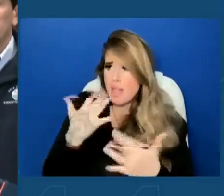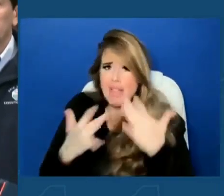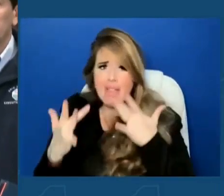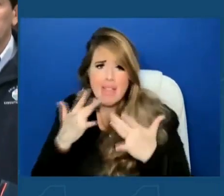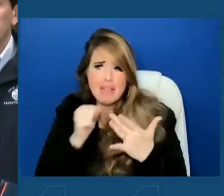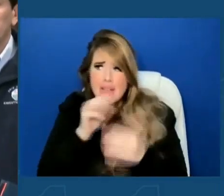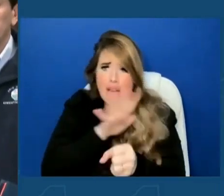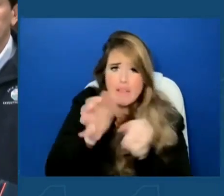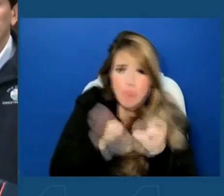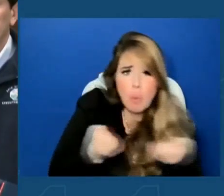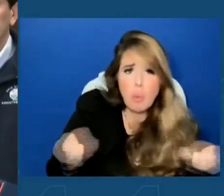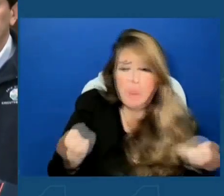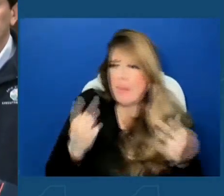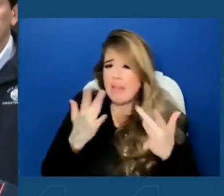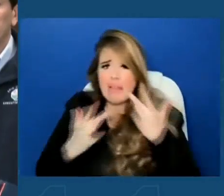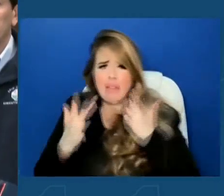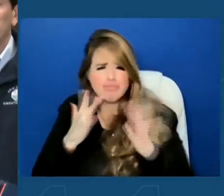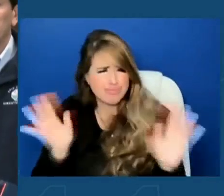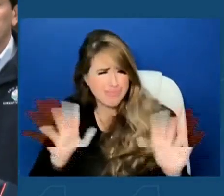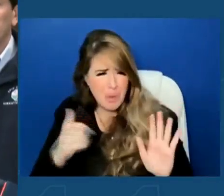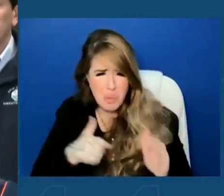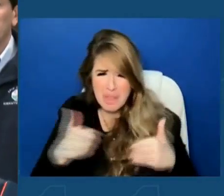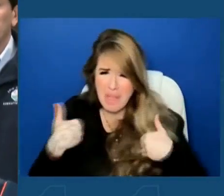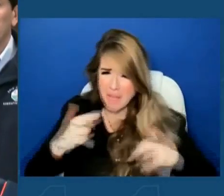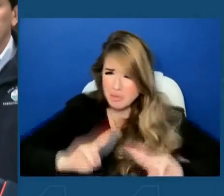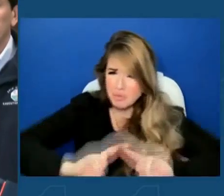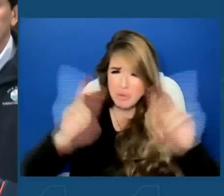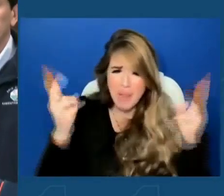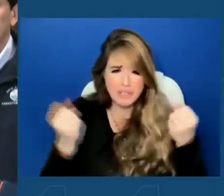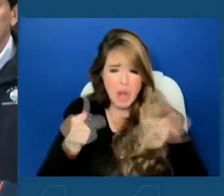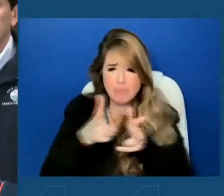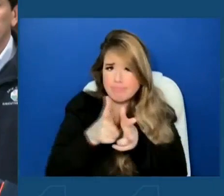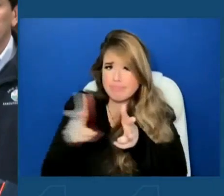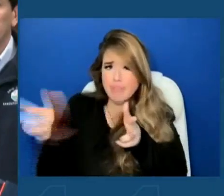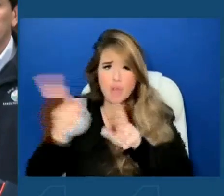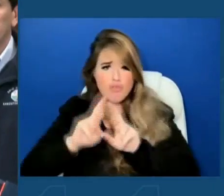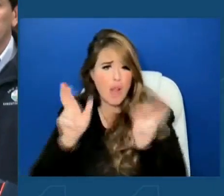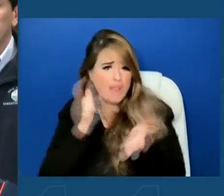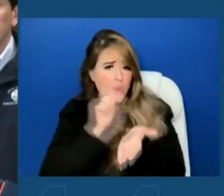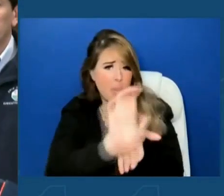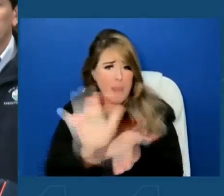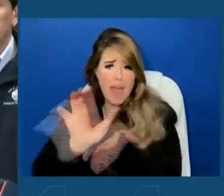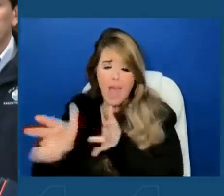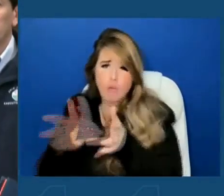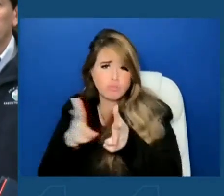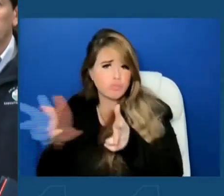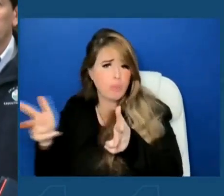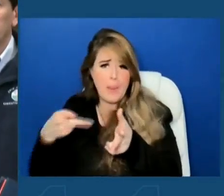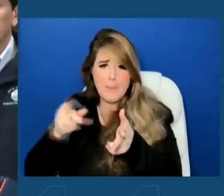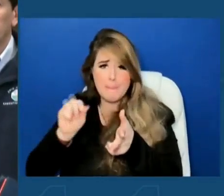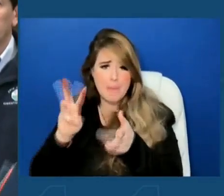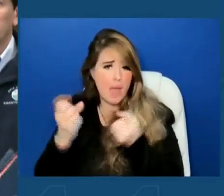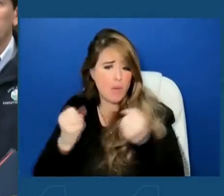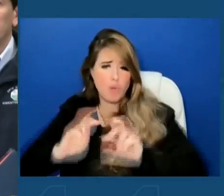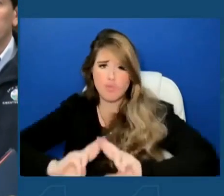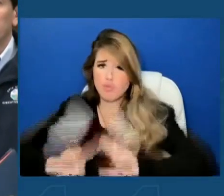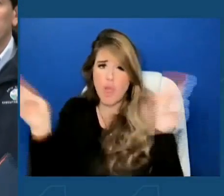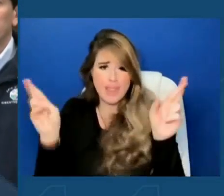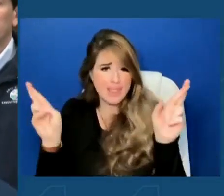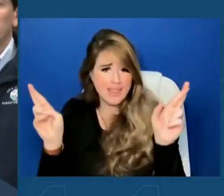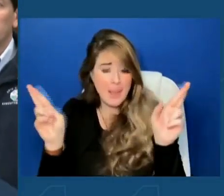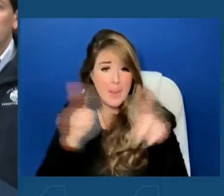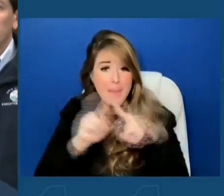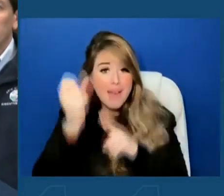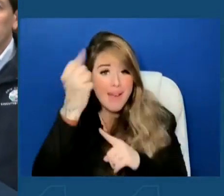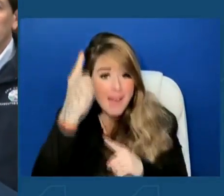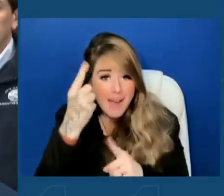and hundreds of snowplows and personnel pre-positioned waiting for this storm to come. It became the inability to move once